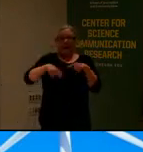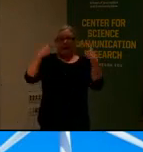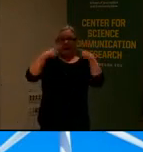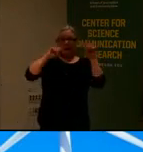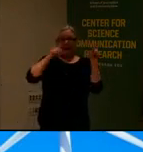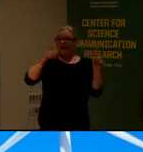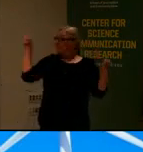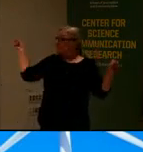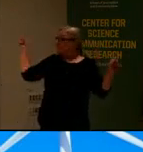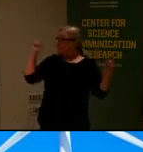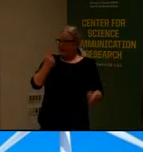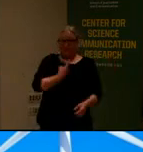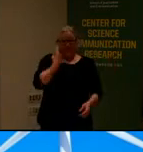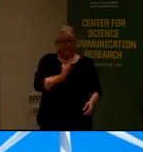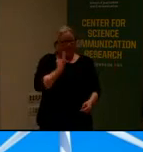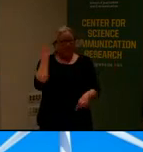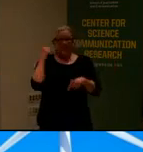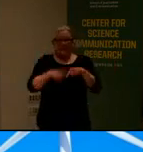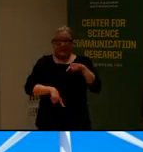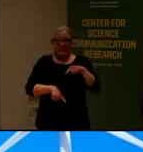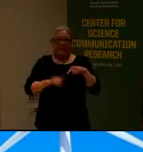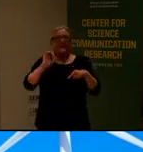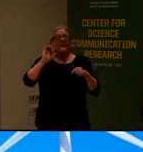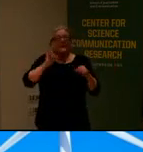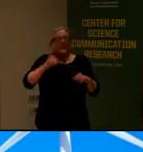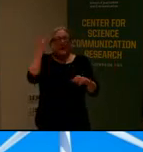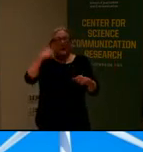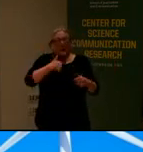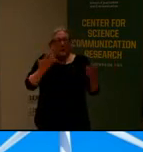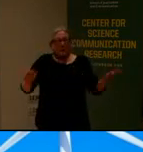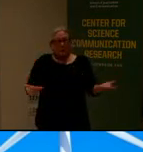alone. Hence why I'm here.